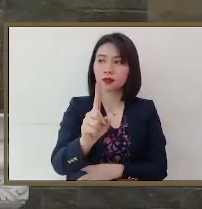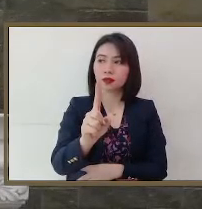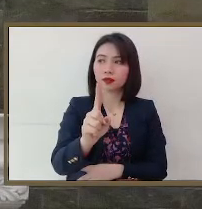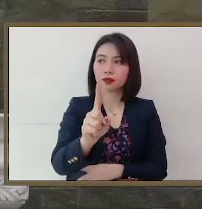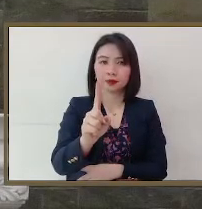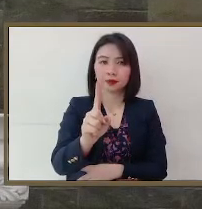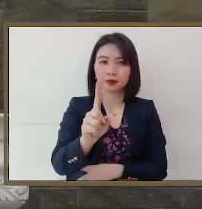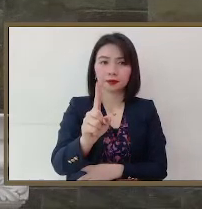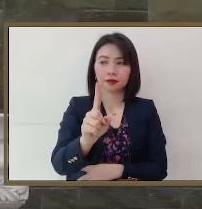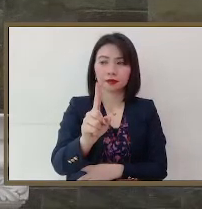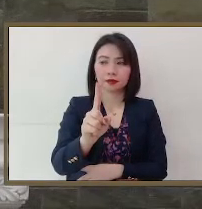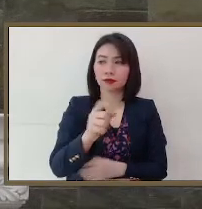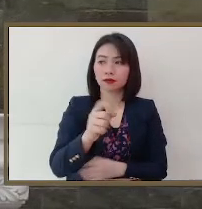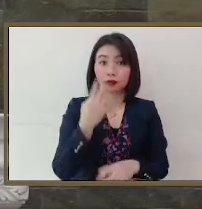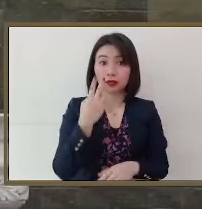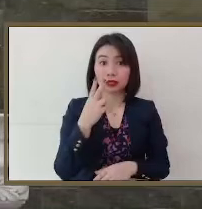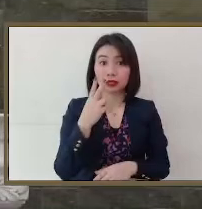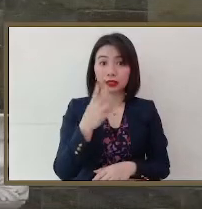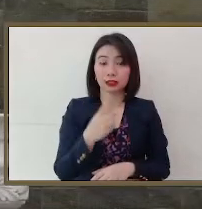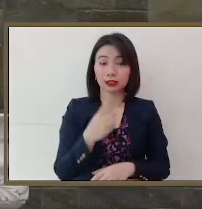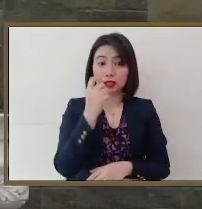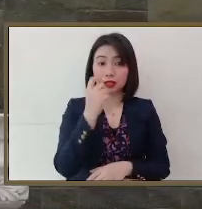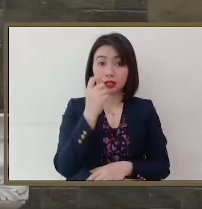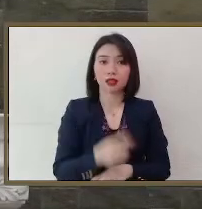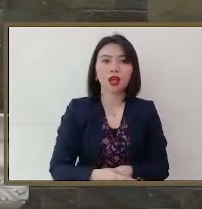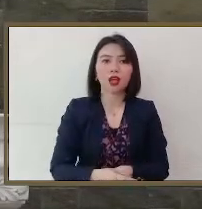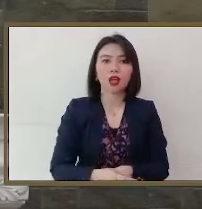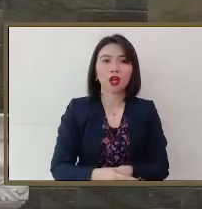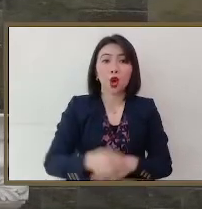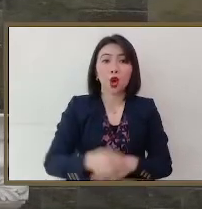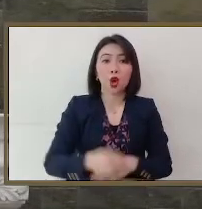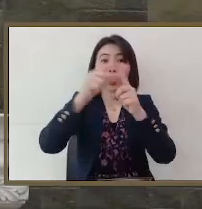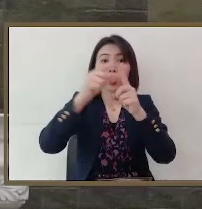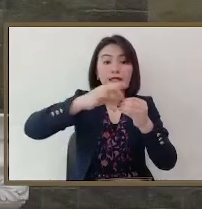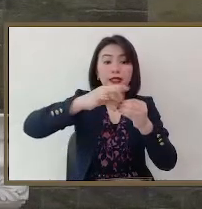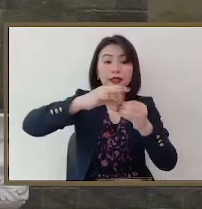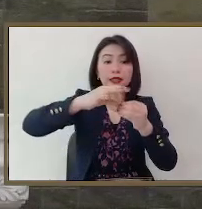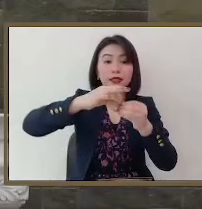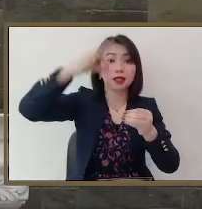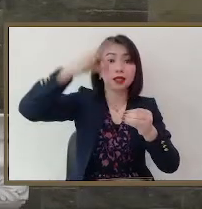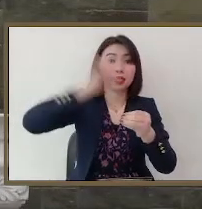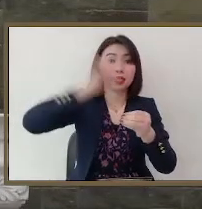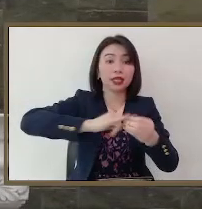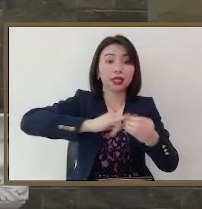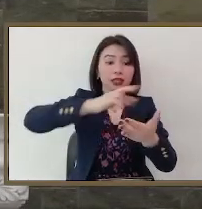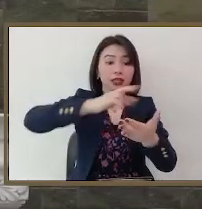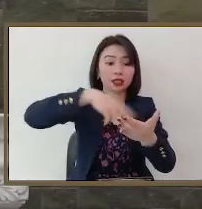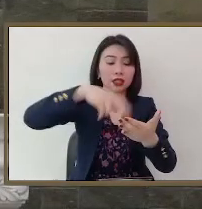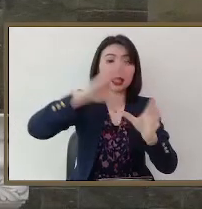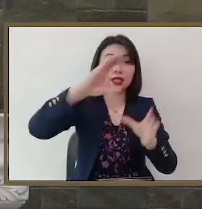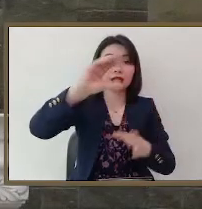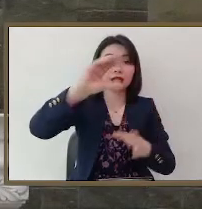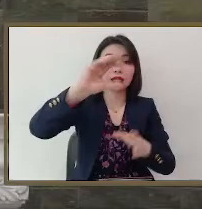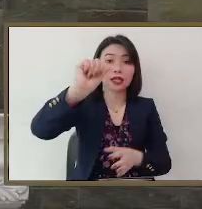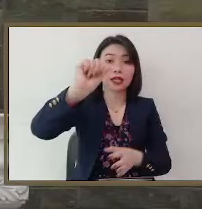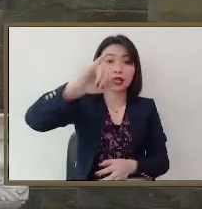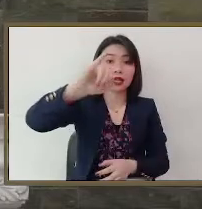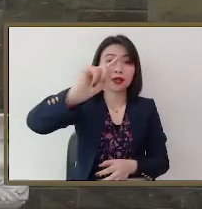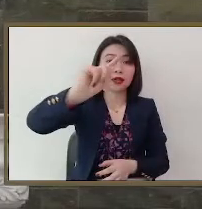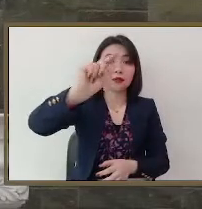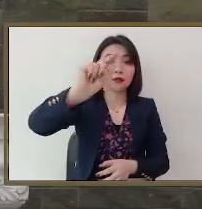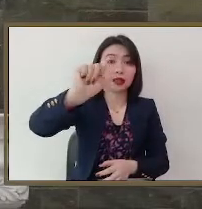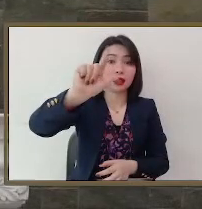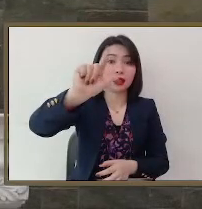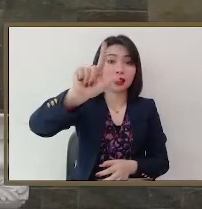You see, the Spirit there is in capital letter. Alright? Let's study the Bible first and let's get the